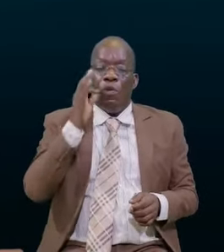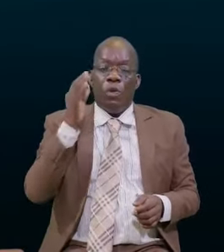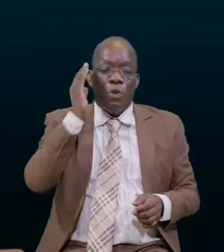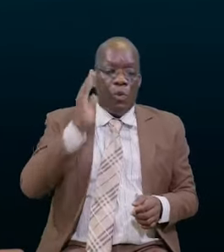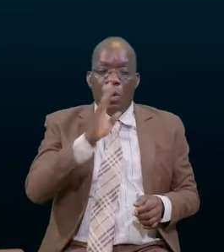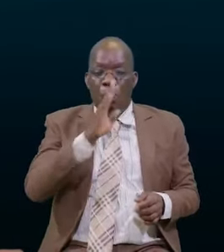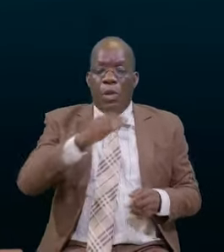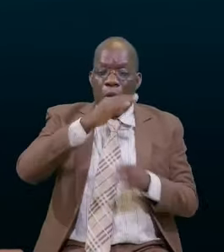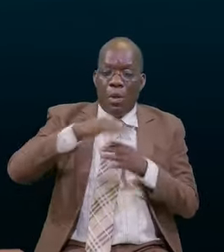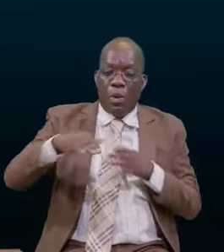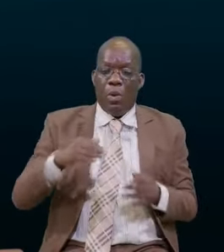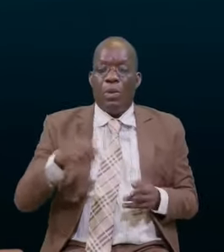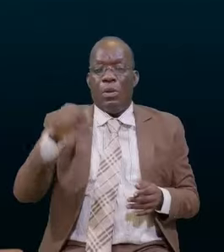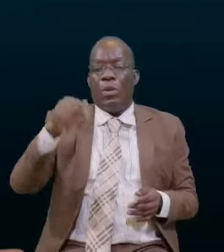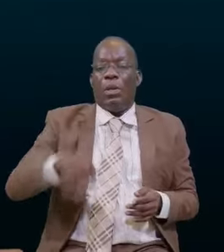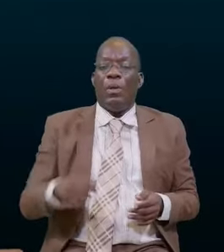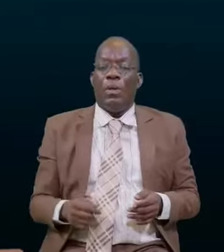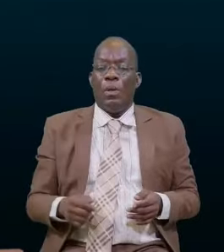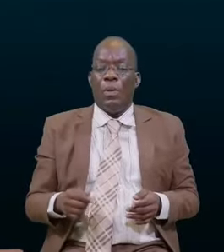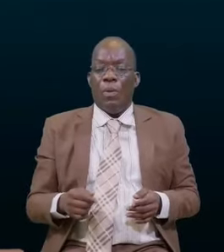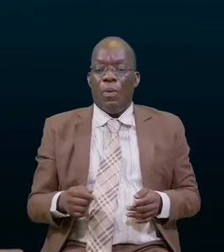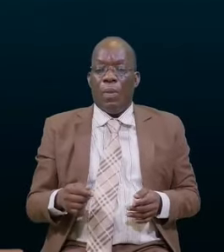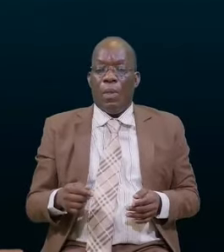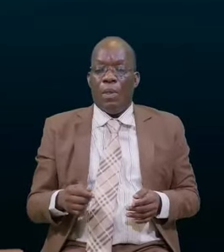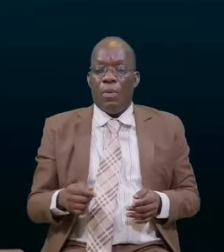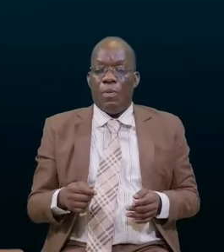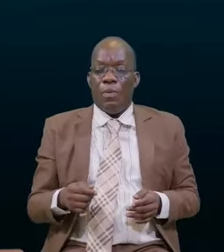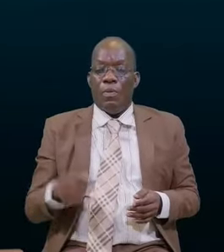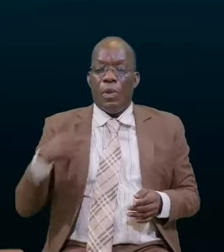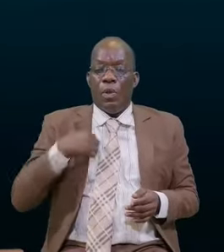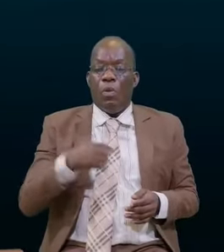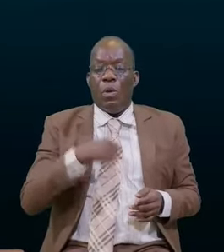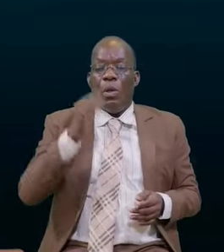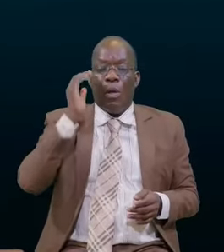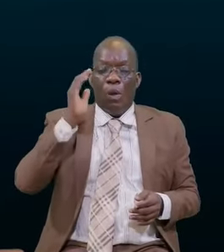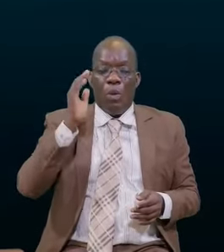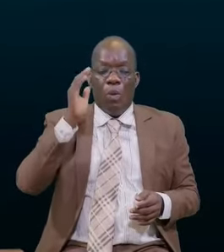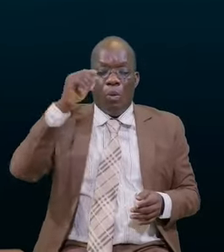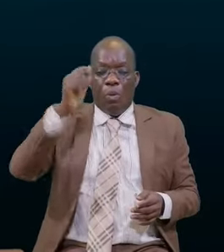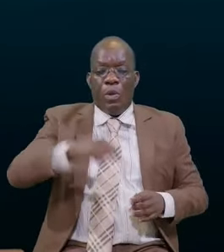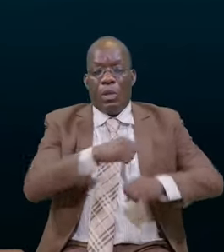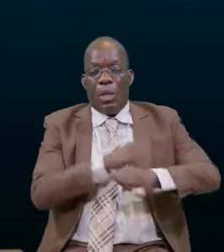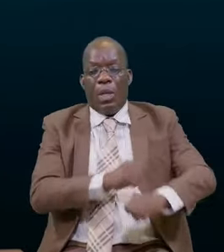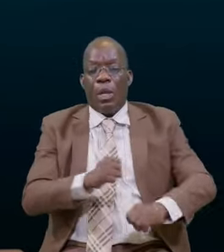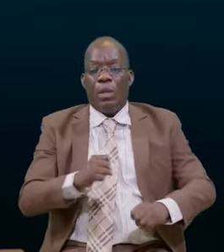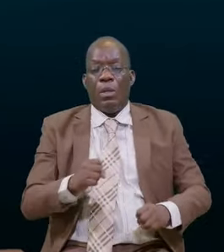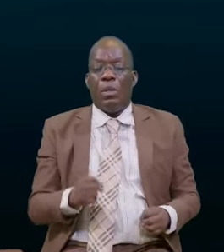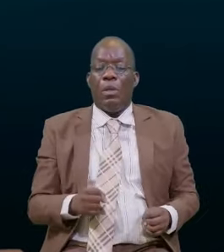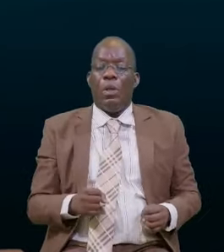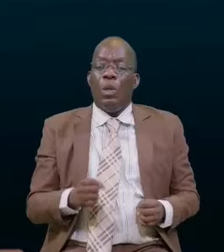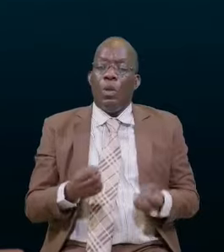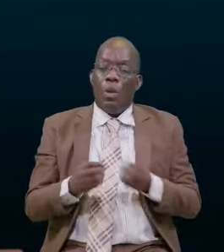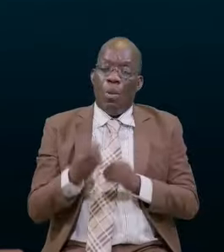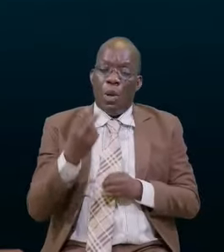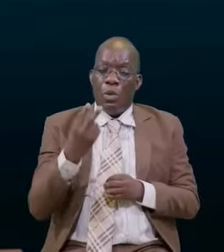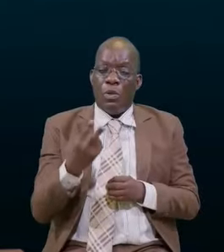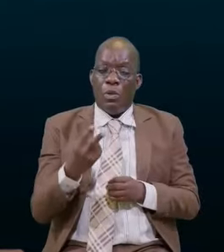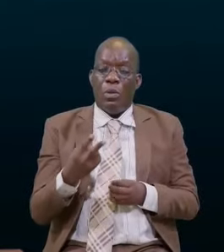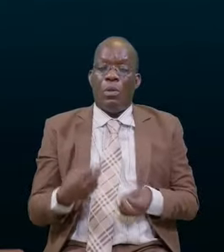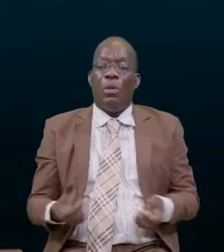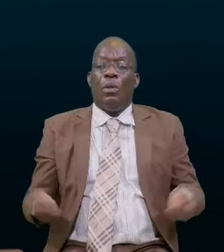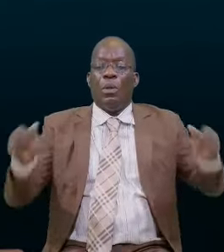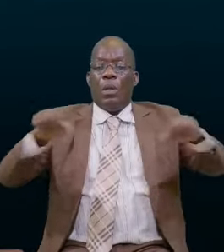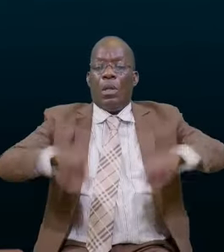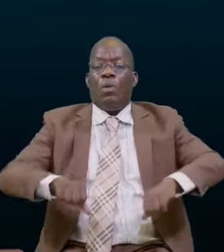see there's definement by the little foxes we should guide against that number two destruction of damnation by the